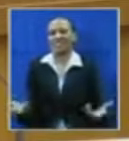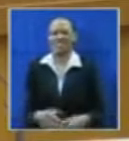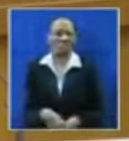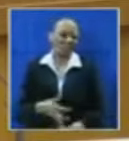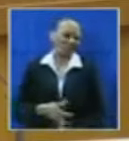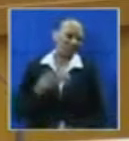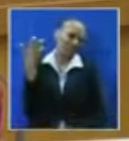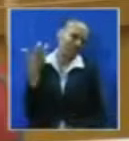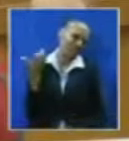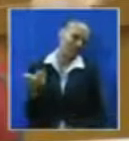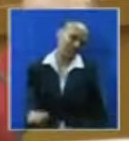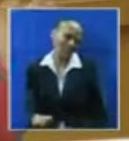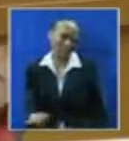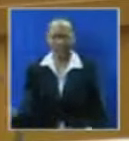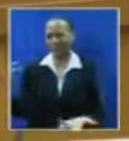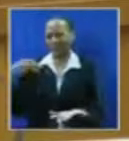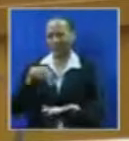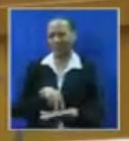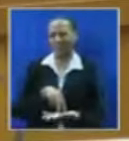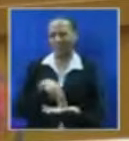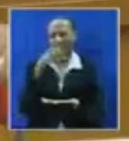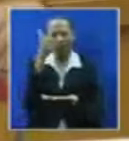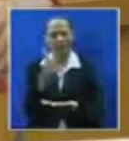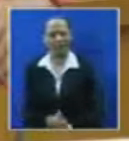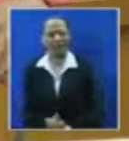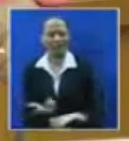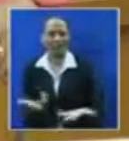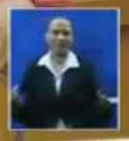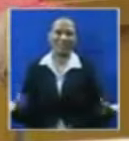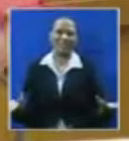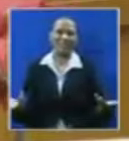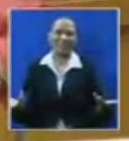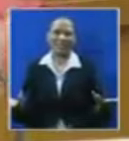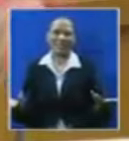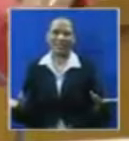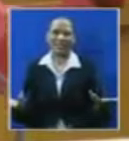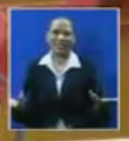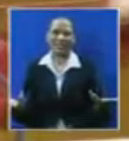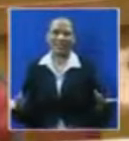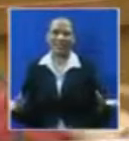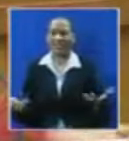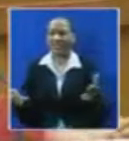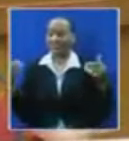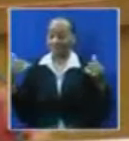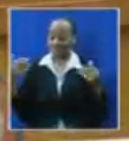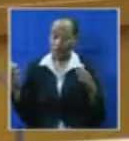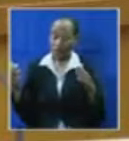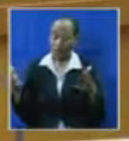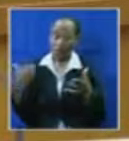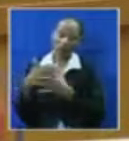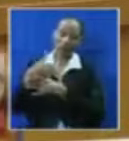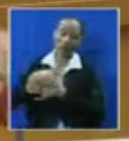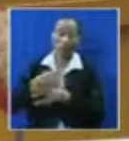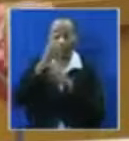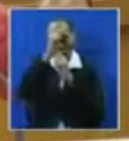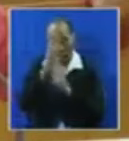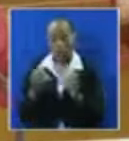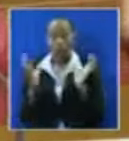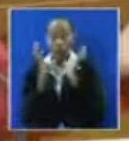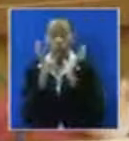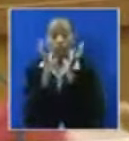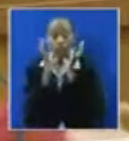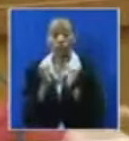angry and stand up and sit down. House Chair. Honourable Member Malema, we are not running the house. Please proceed house with your speech. It